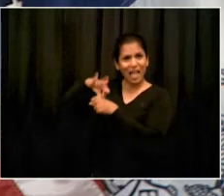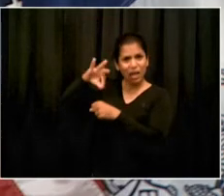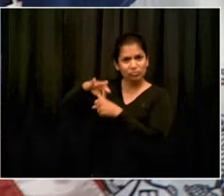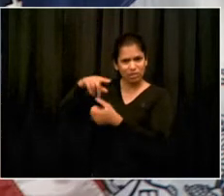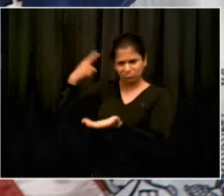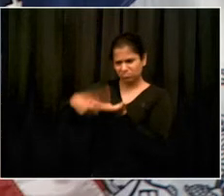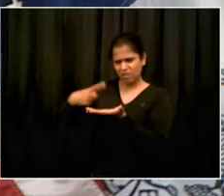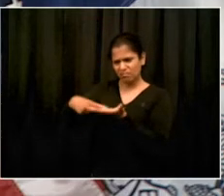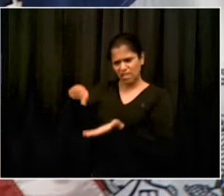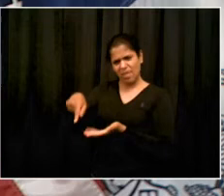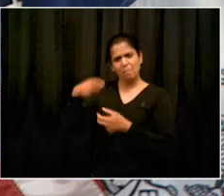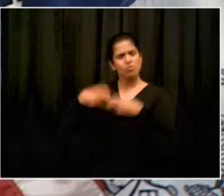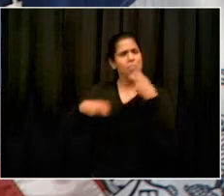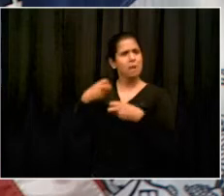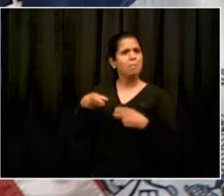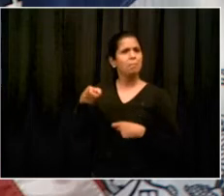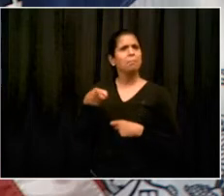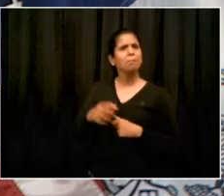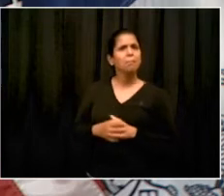in voting by mail?